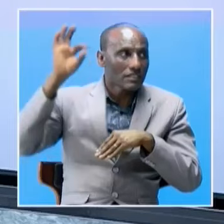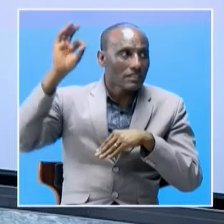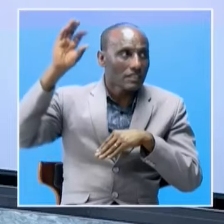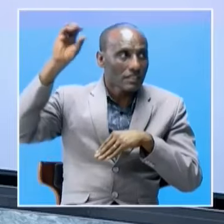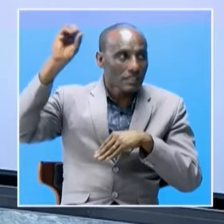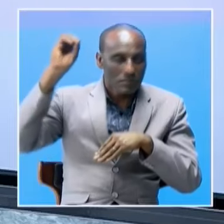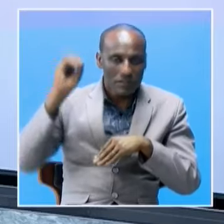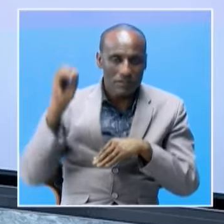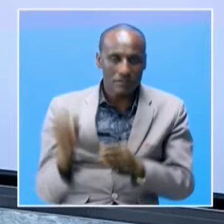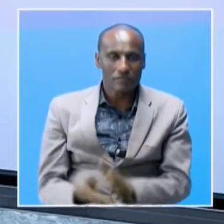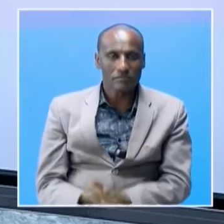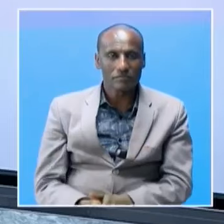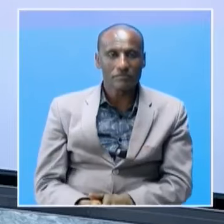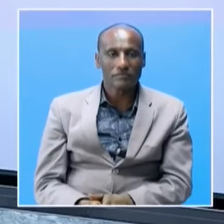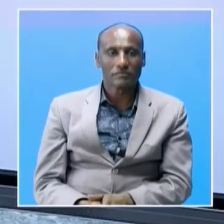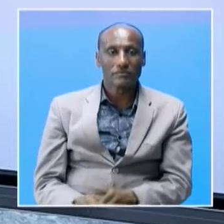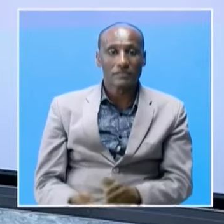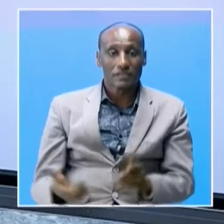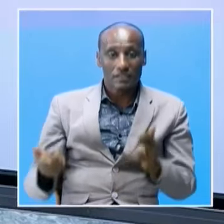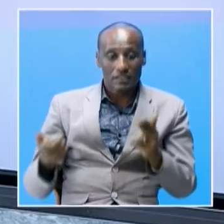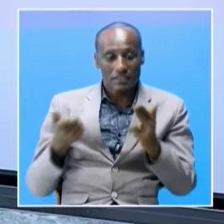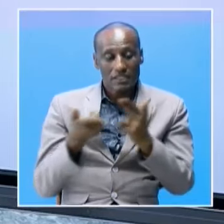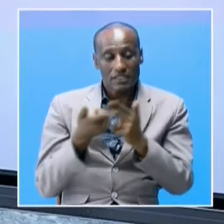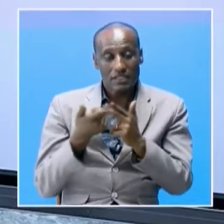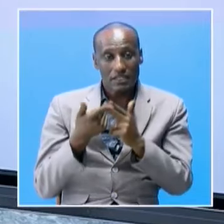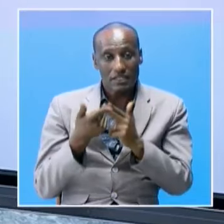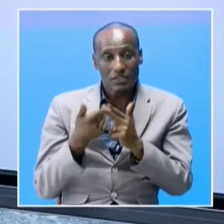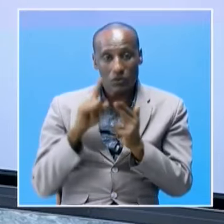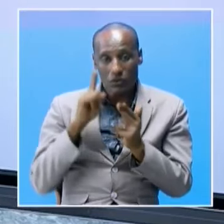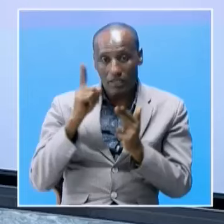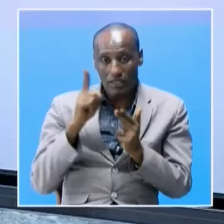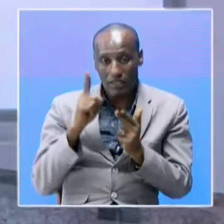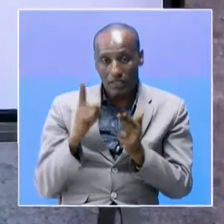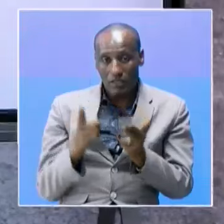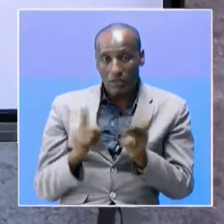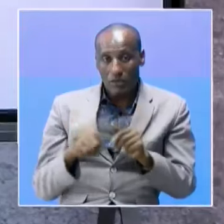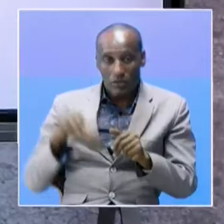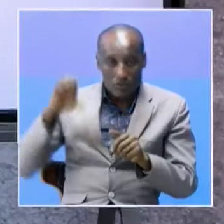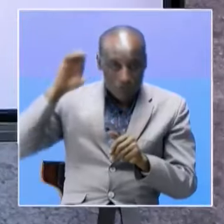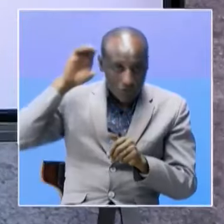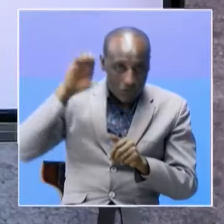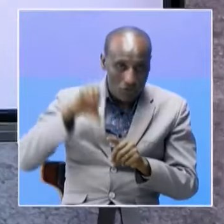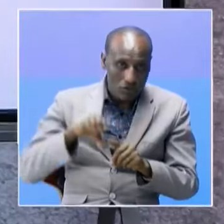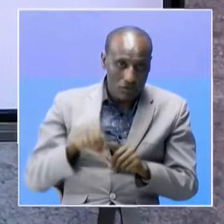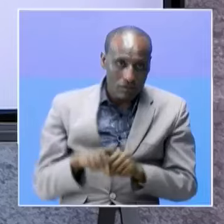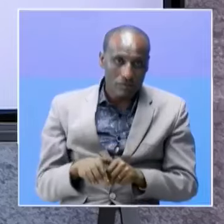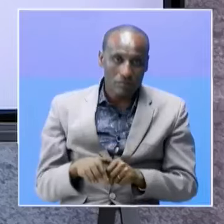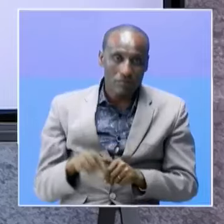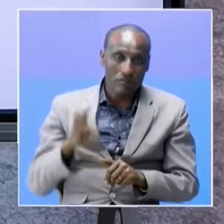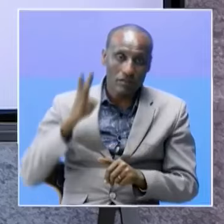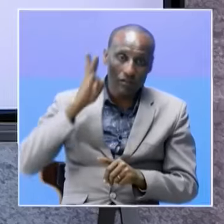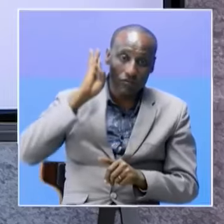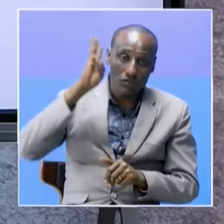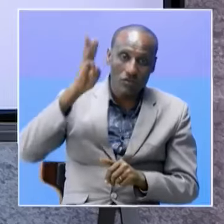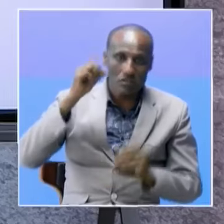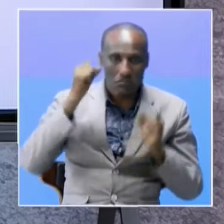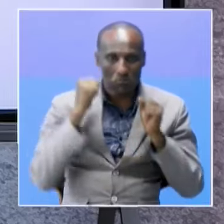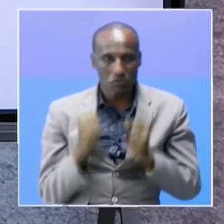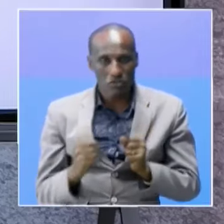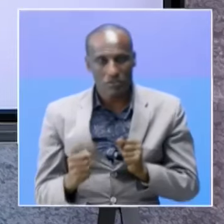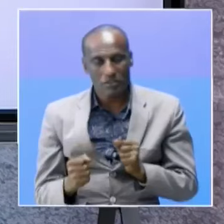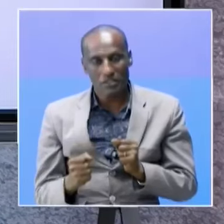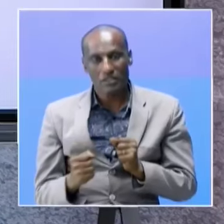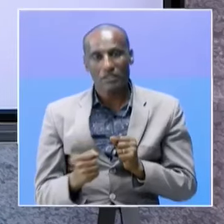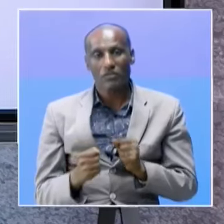And when we come to the third one, should, when you use should for future possibilities, it is